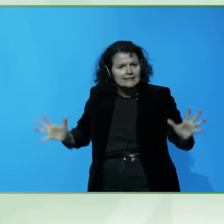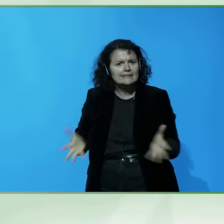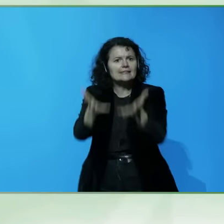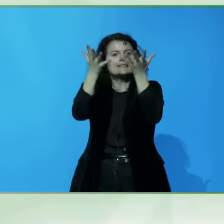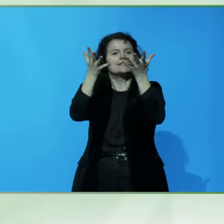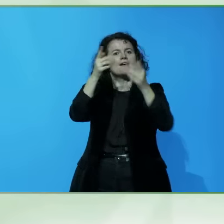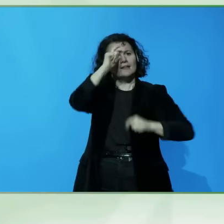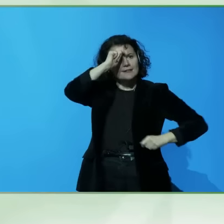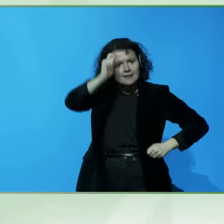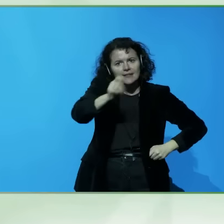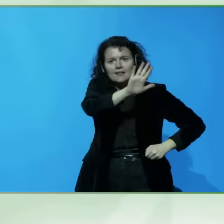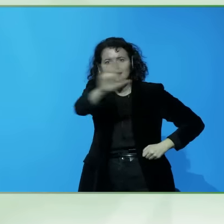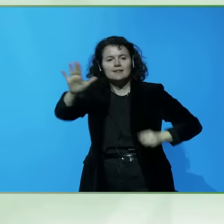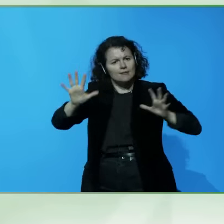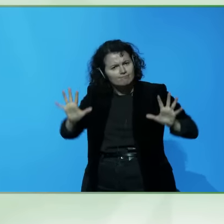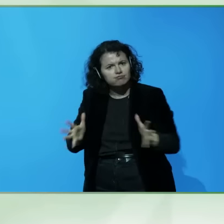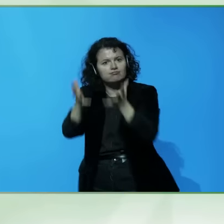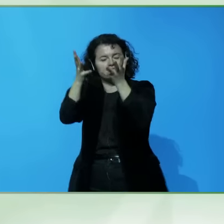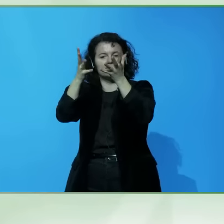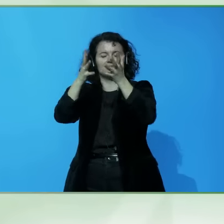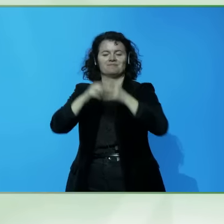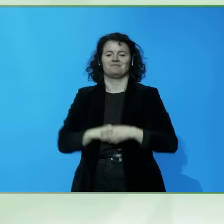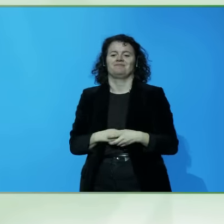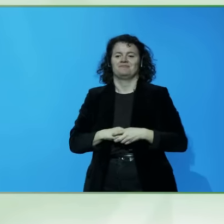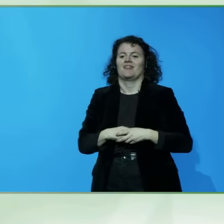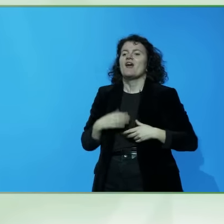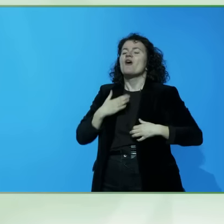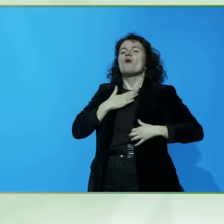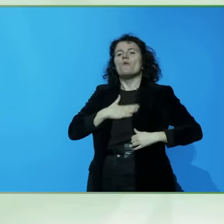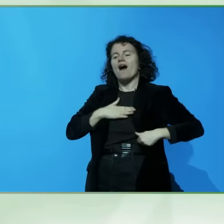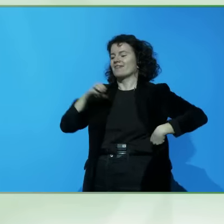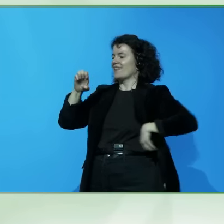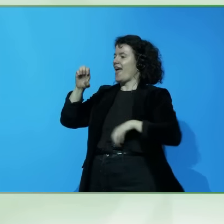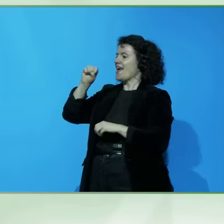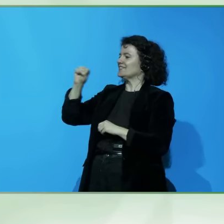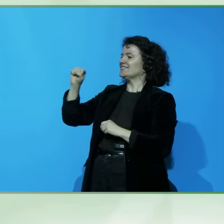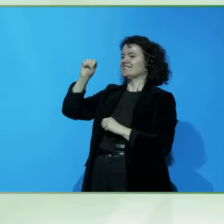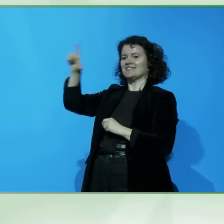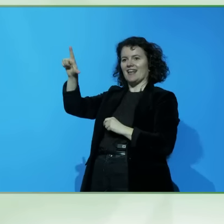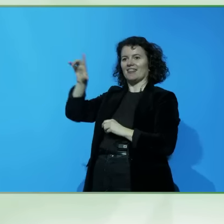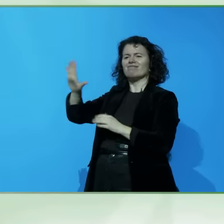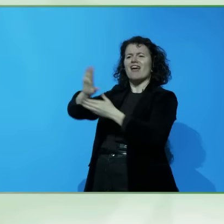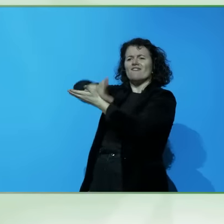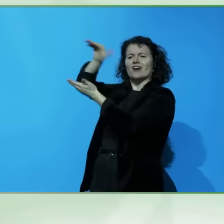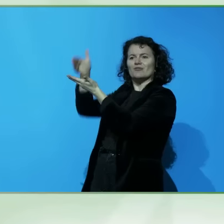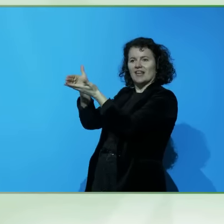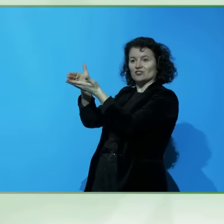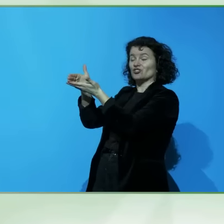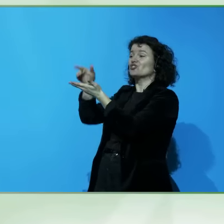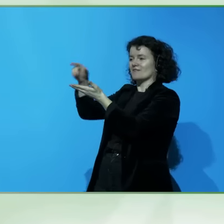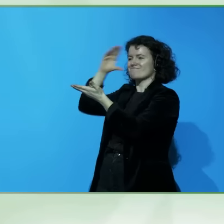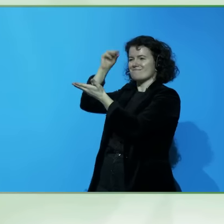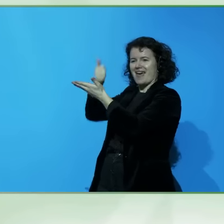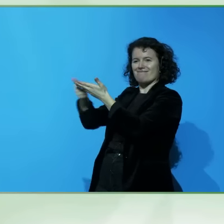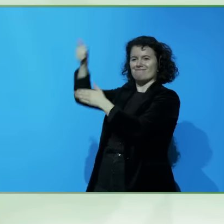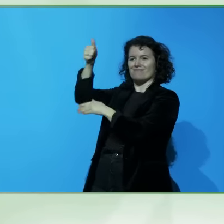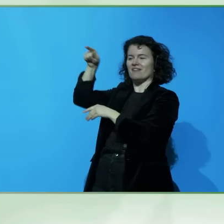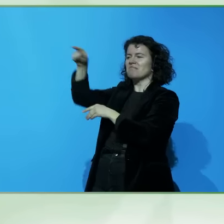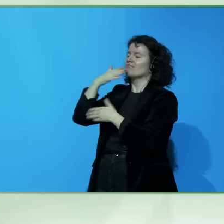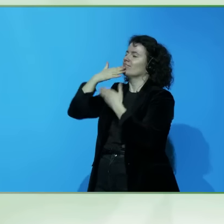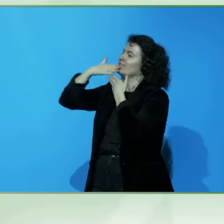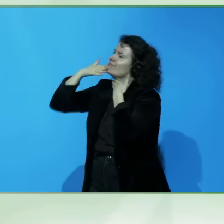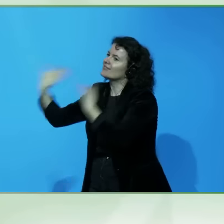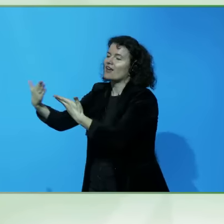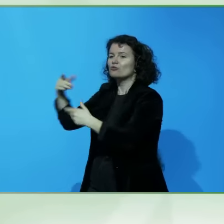extend our appreciation to Mr. Essel and the Essel Foundation for their visionary leadership in continuing to grow